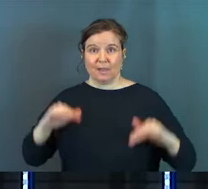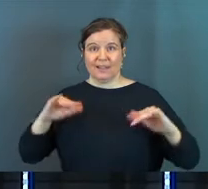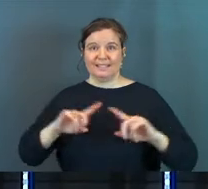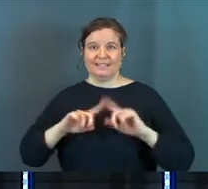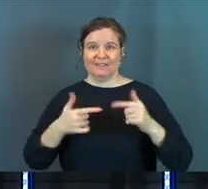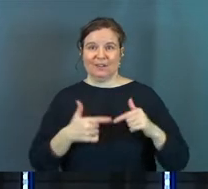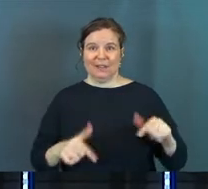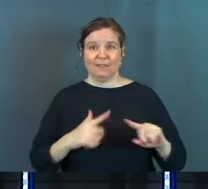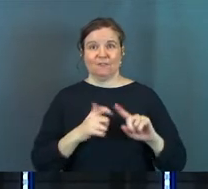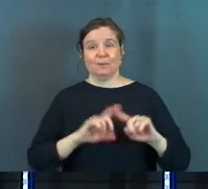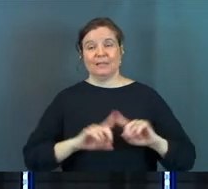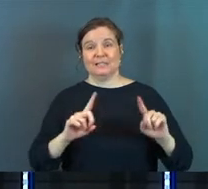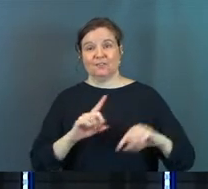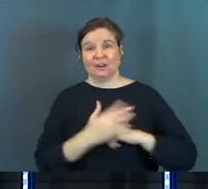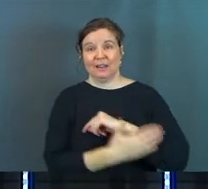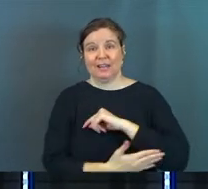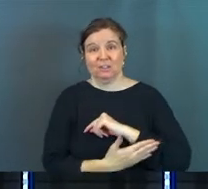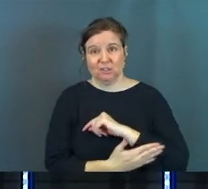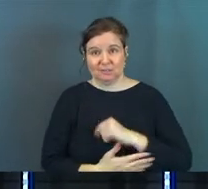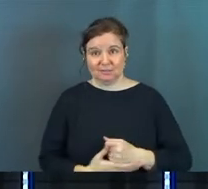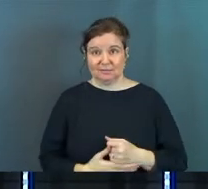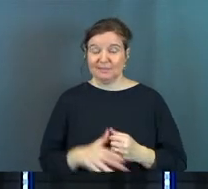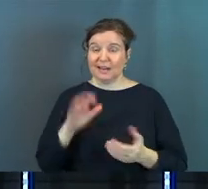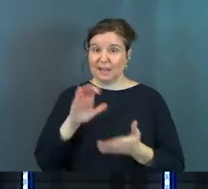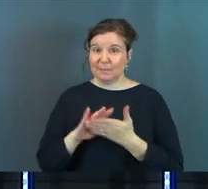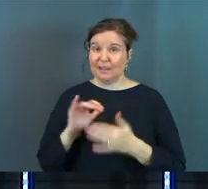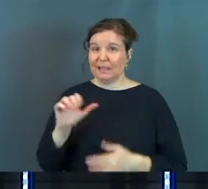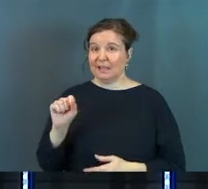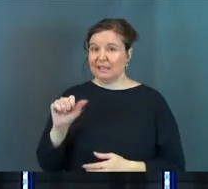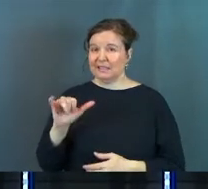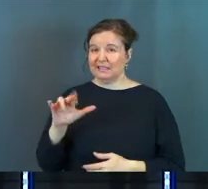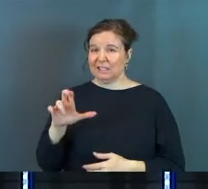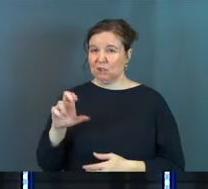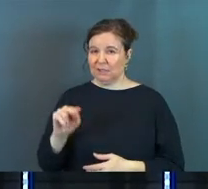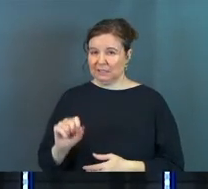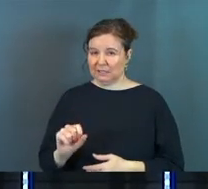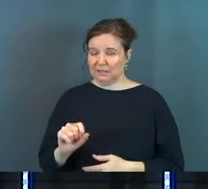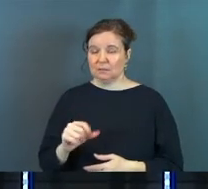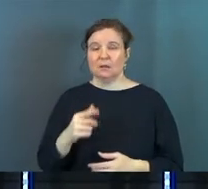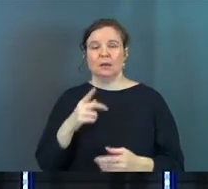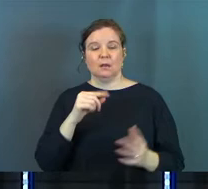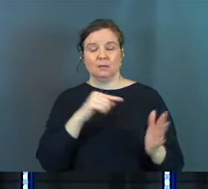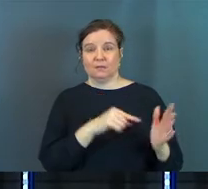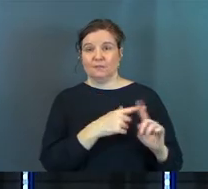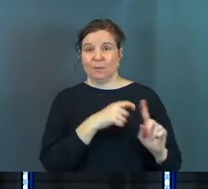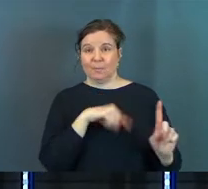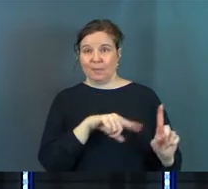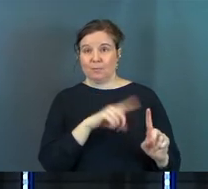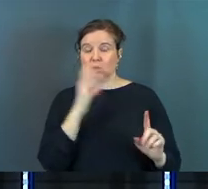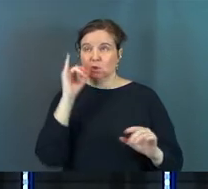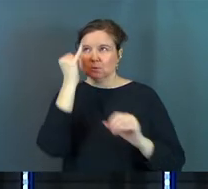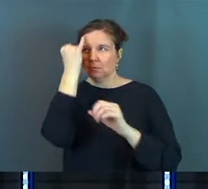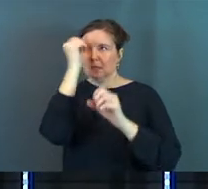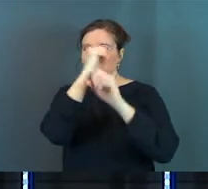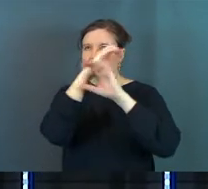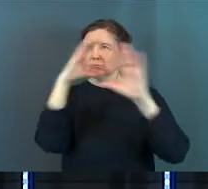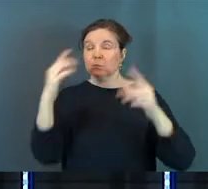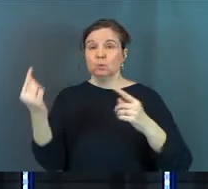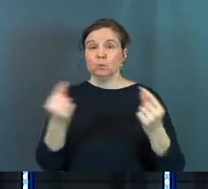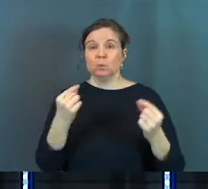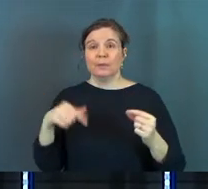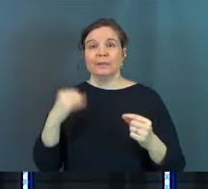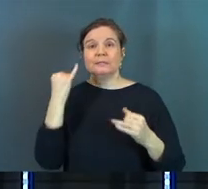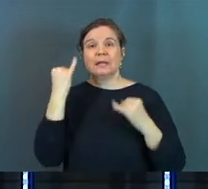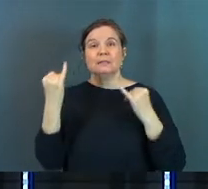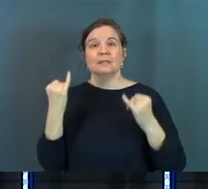a different language from a different nation. I believe that's the Assyrians. And what you kind of, your imagination has kind of got to do is